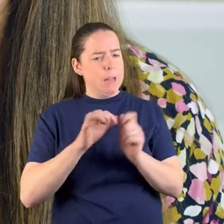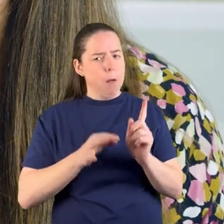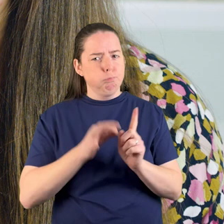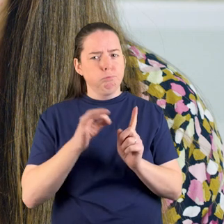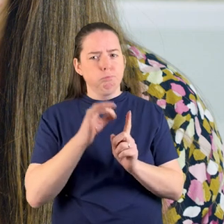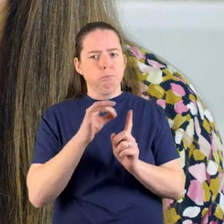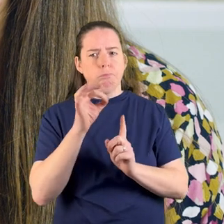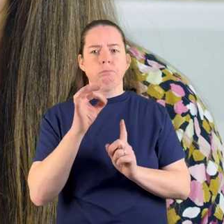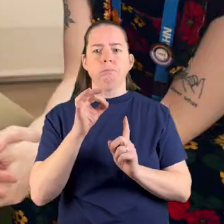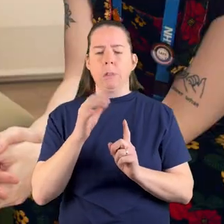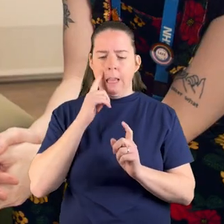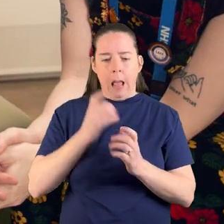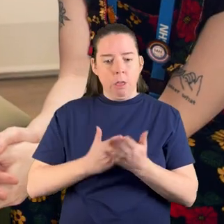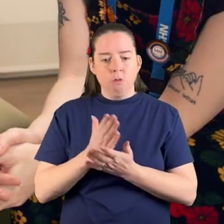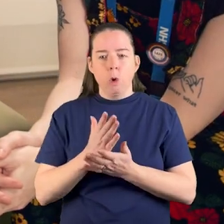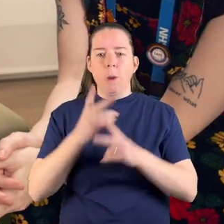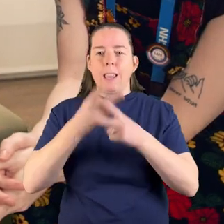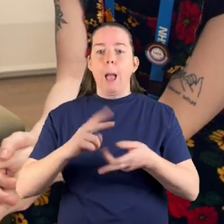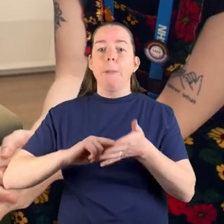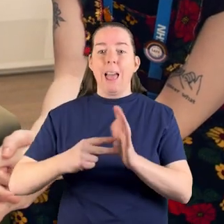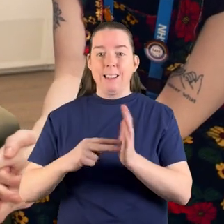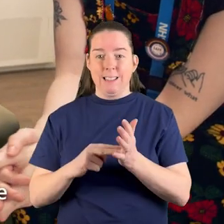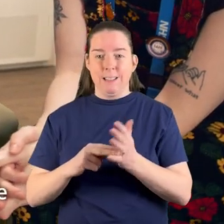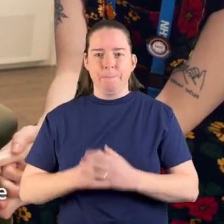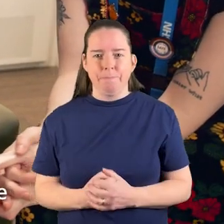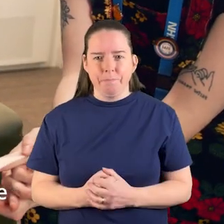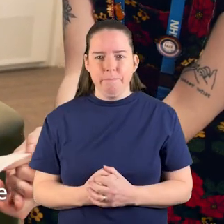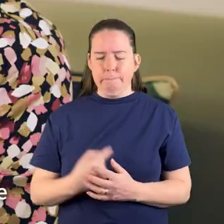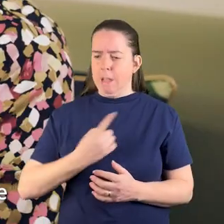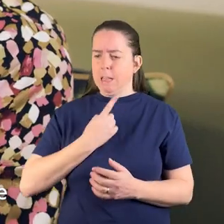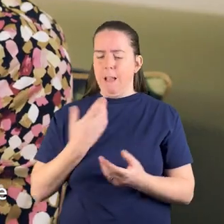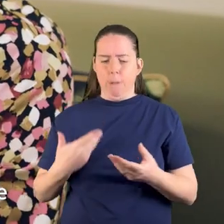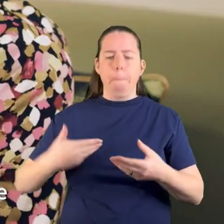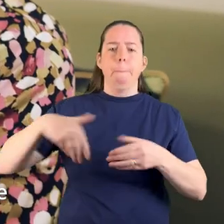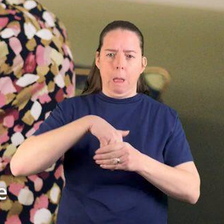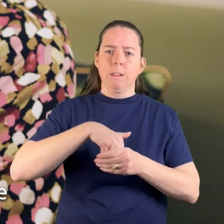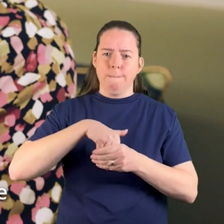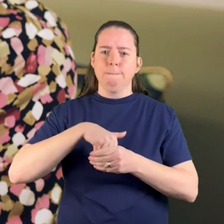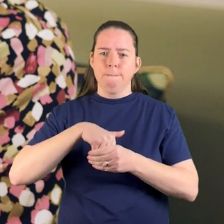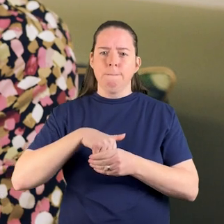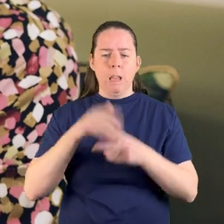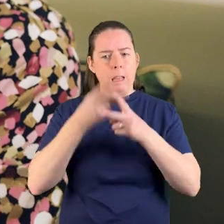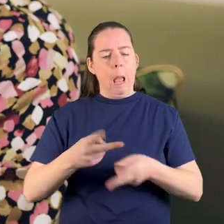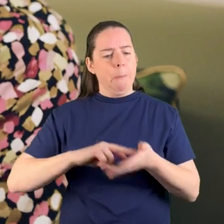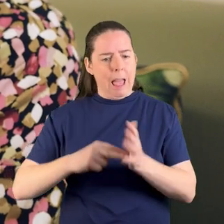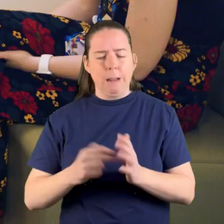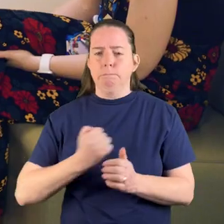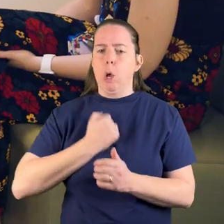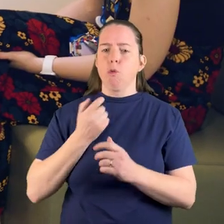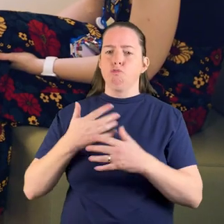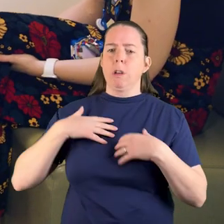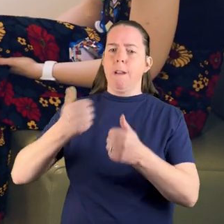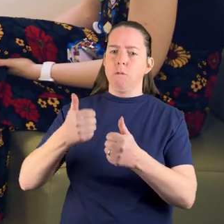was able to go through a care plan for myself. So it was very much a part of my own care and my own